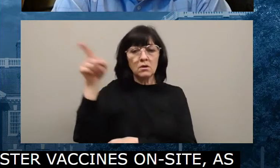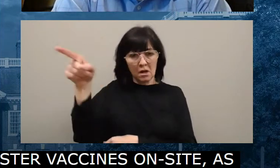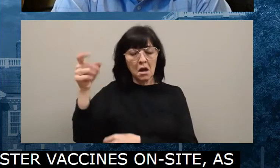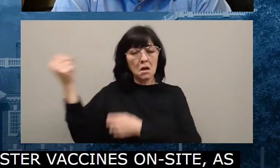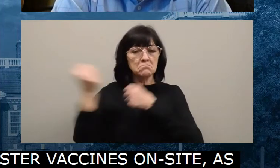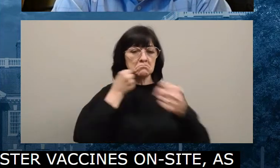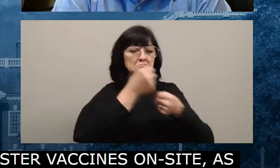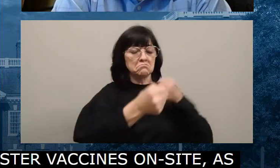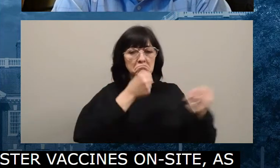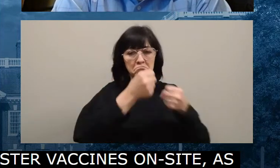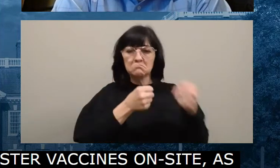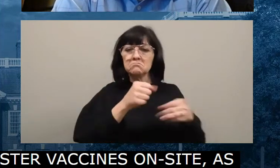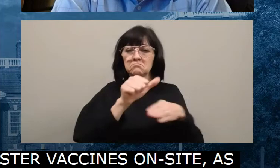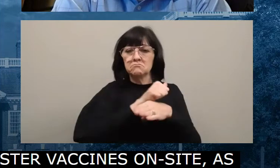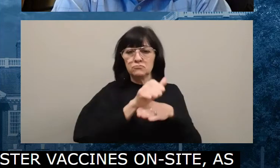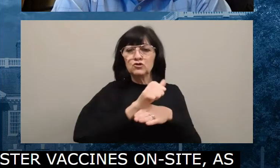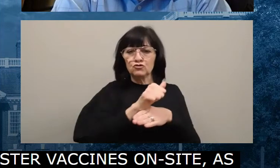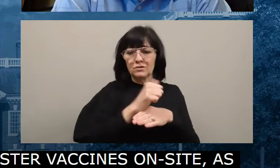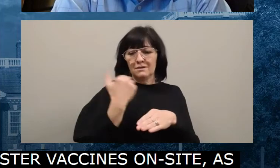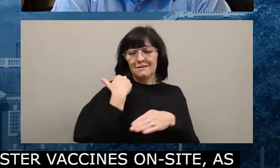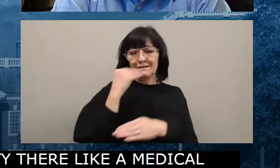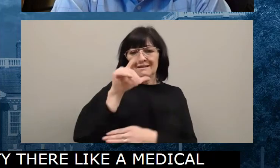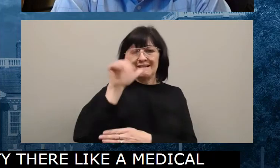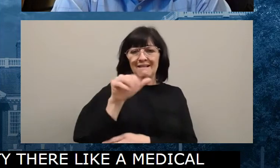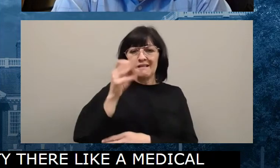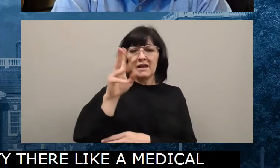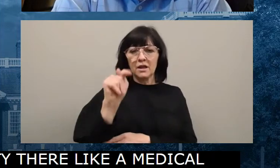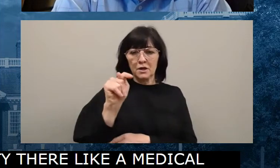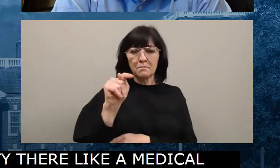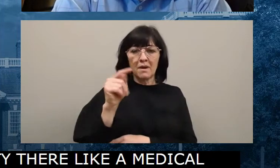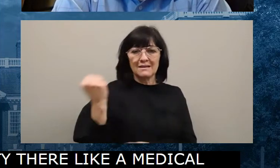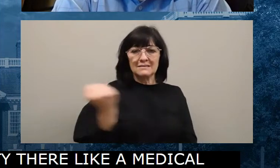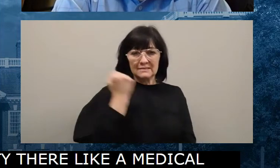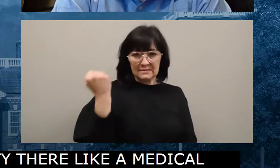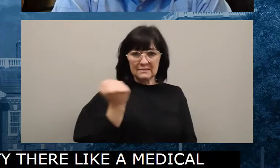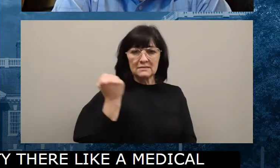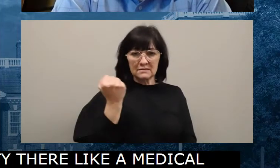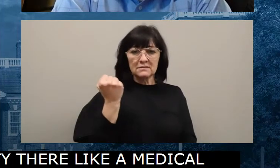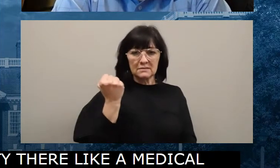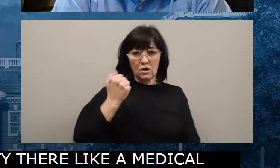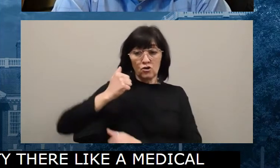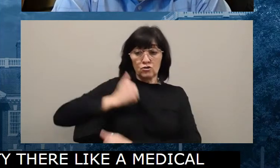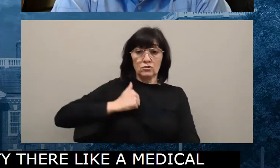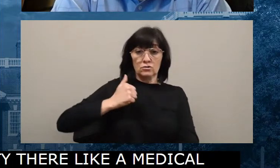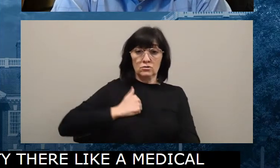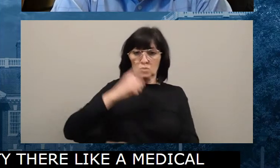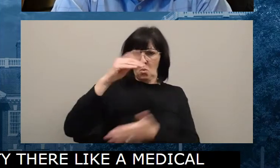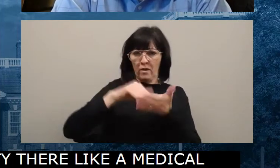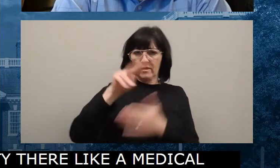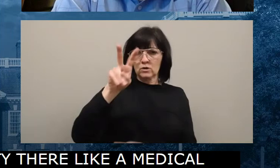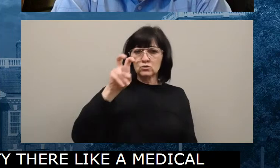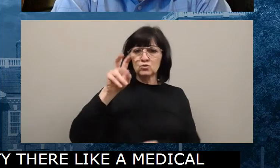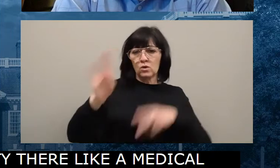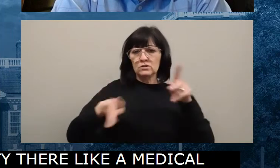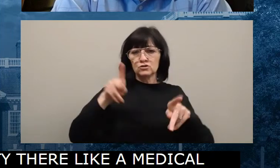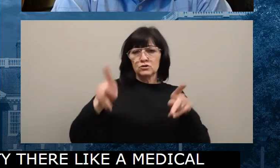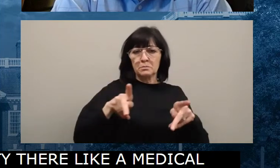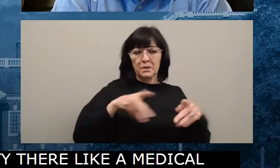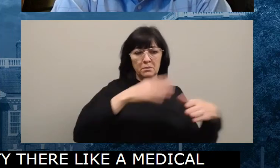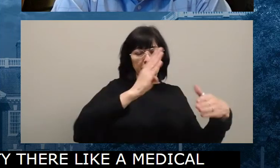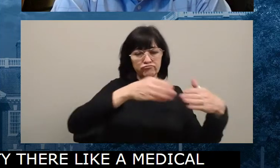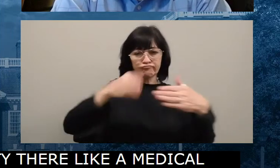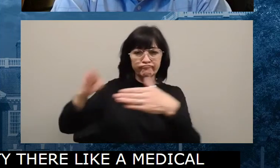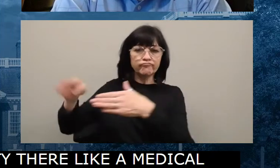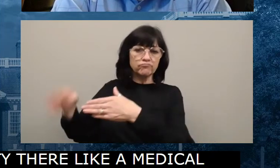up in Claymont on Saturday with the assistance of the National Guard and vaccinated just 1,200 people. So again, just gives us another tool